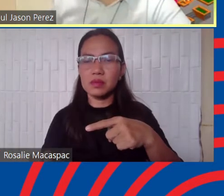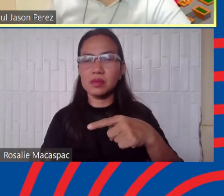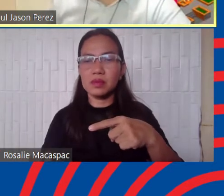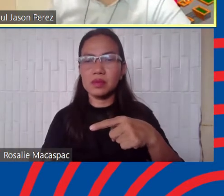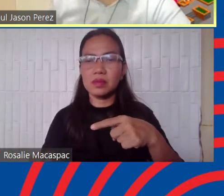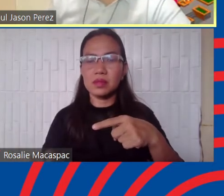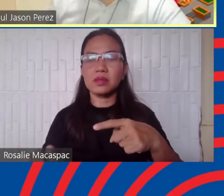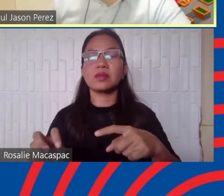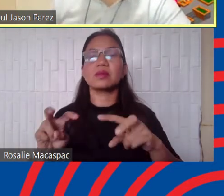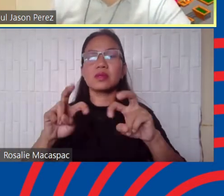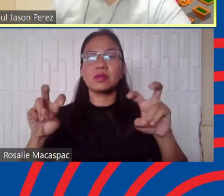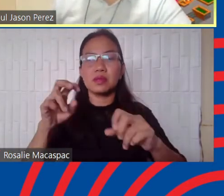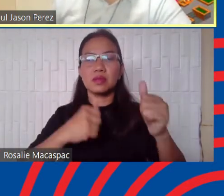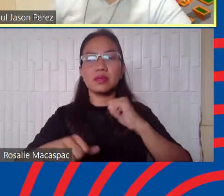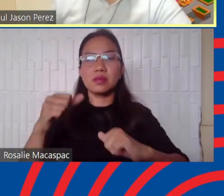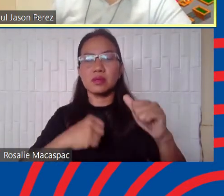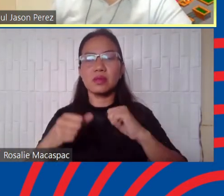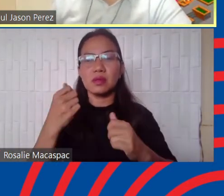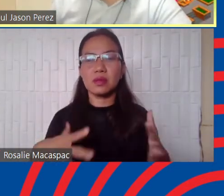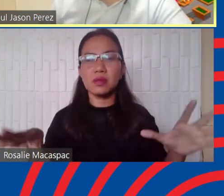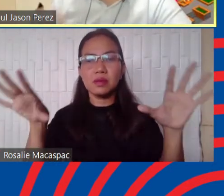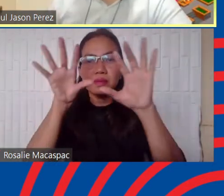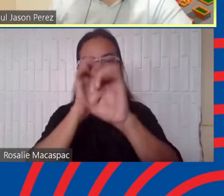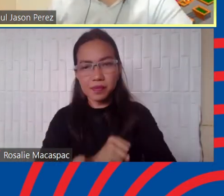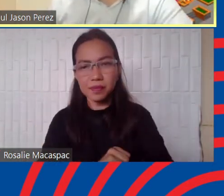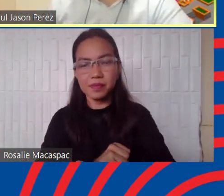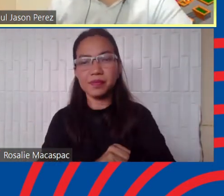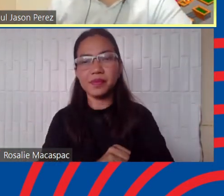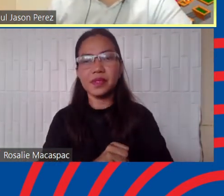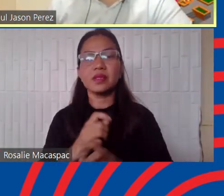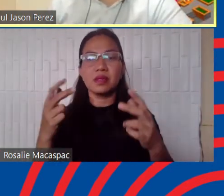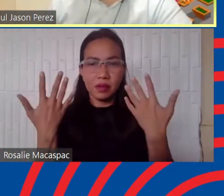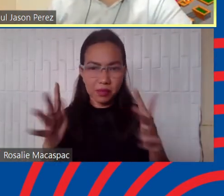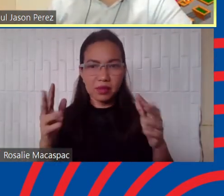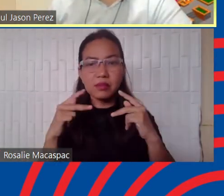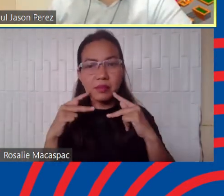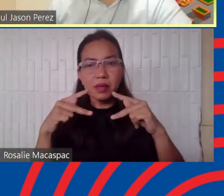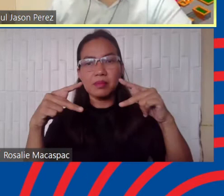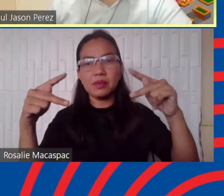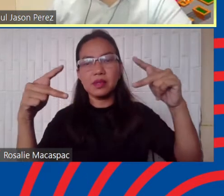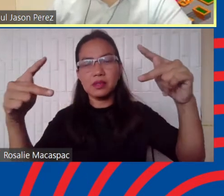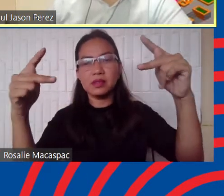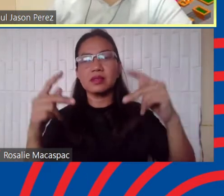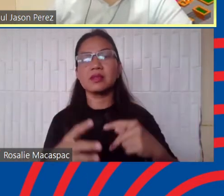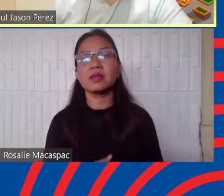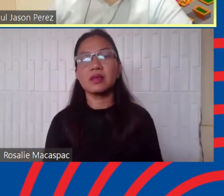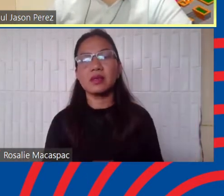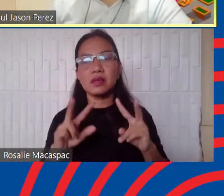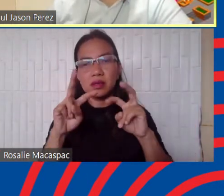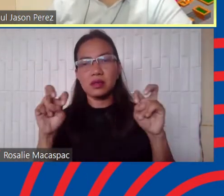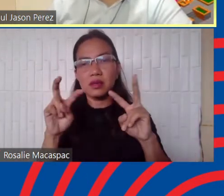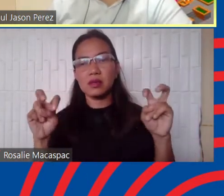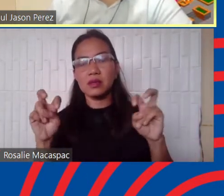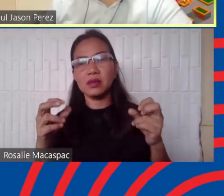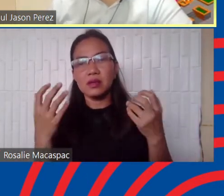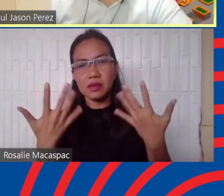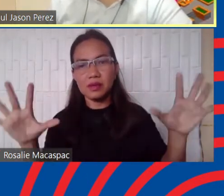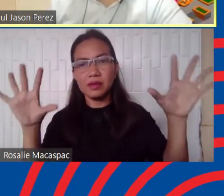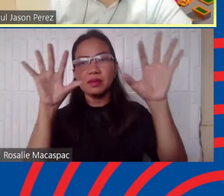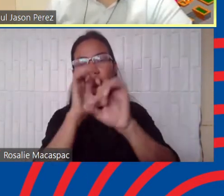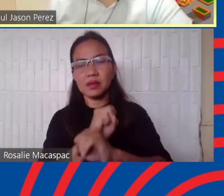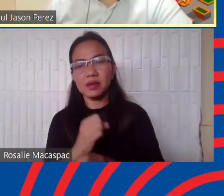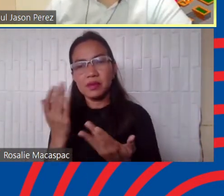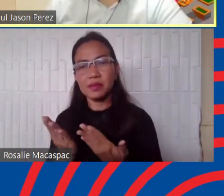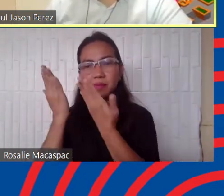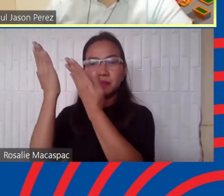activity. If you're already done, you already publish the research, or you already submitted